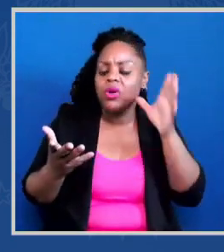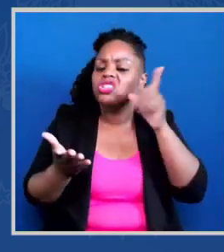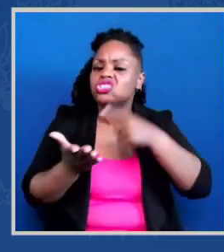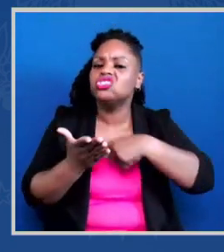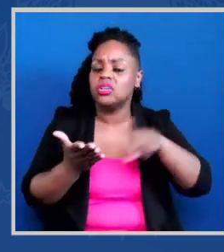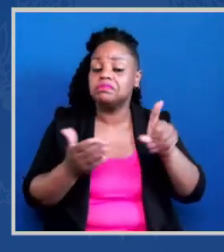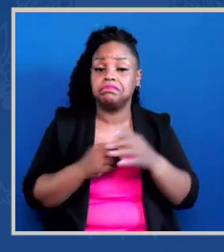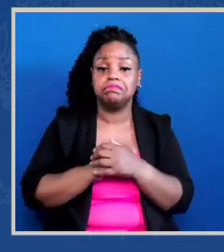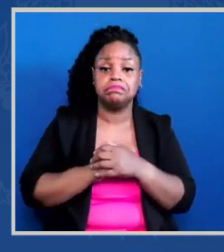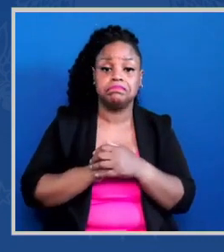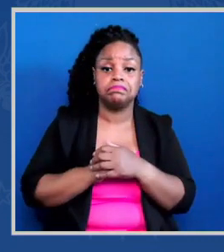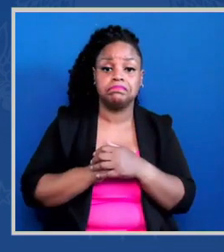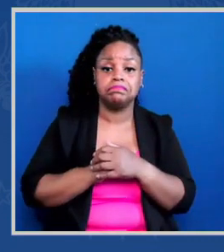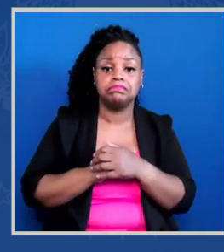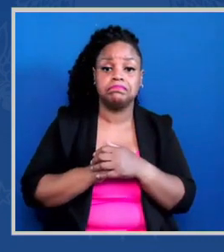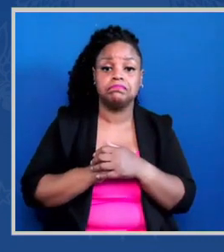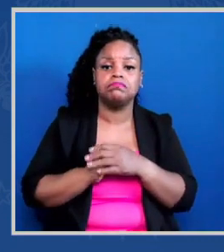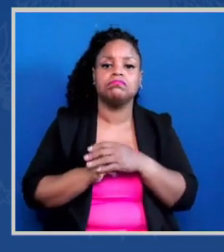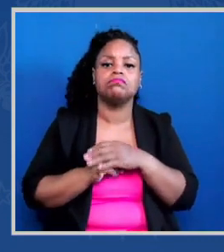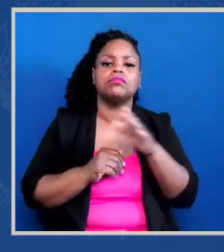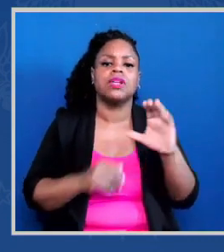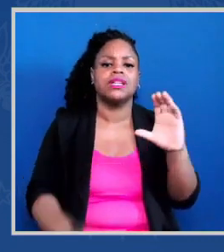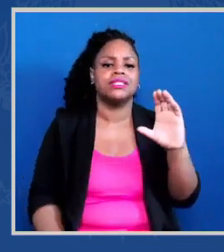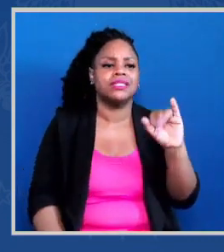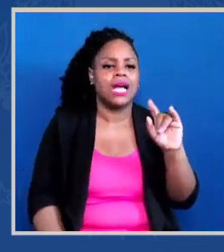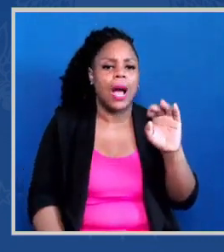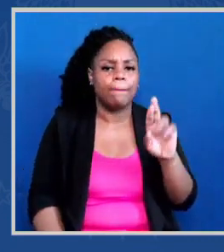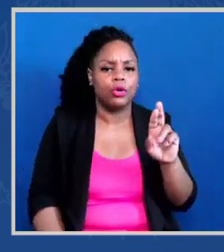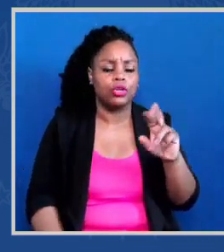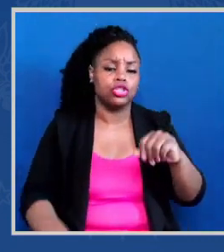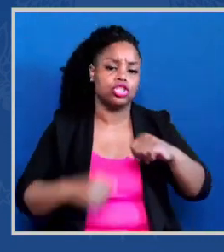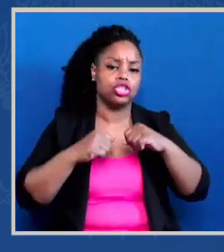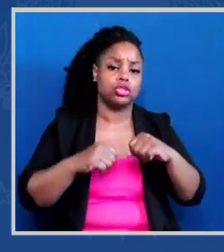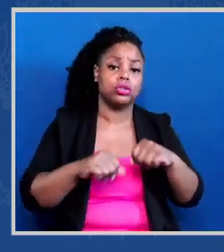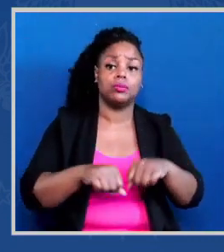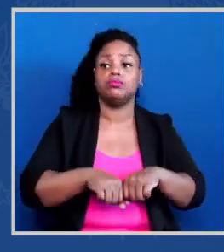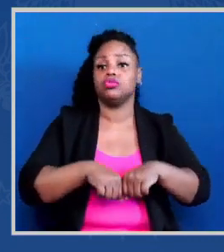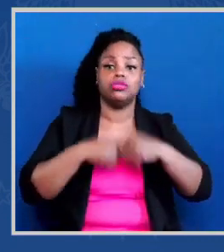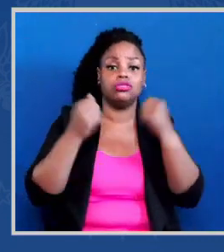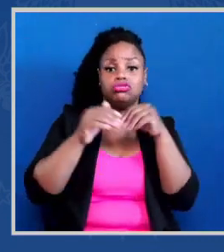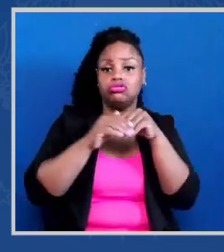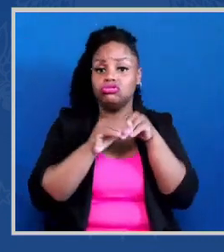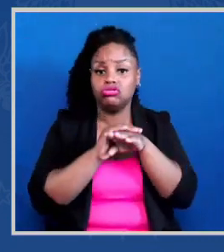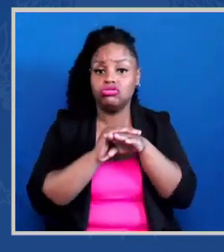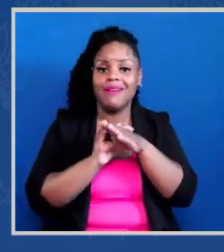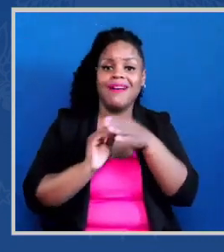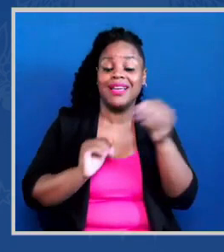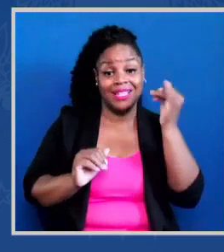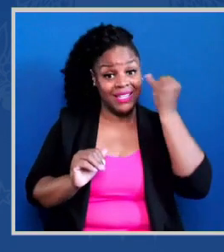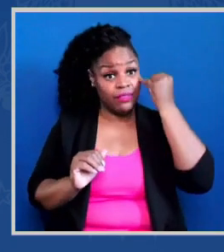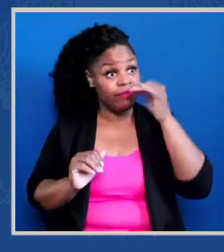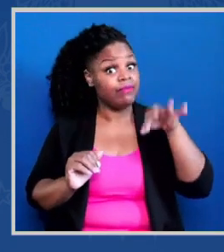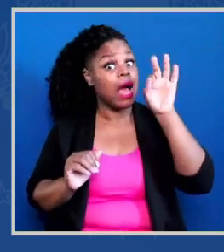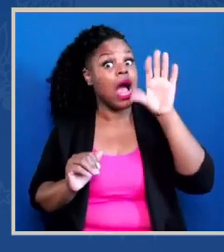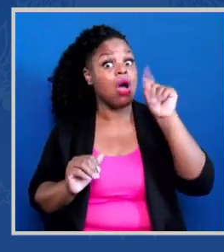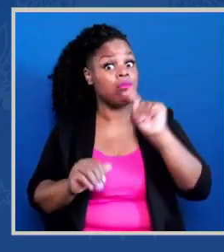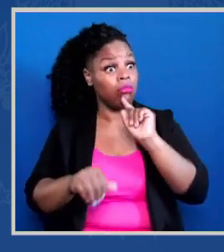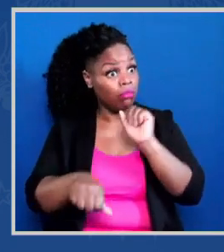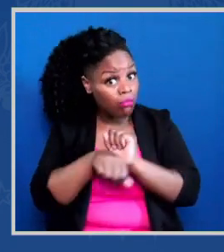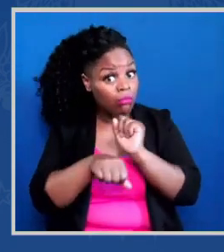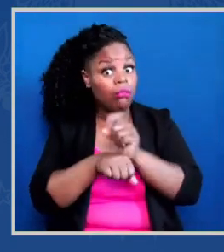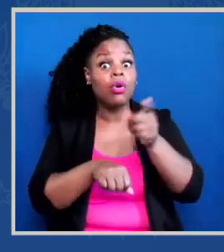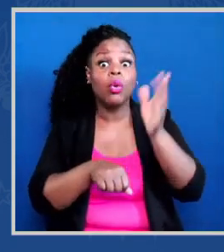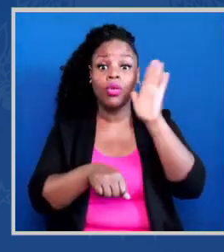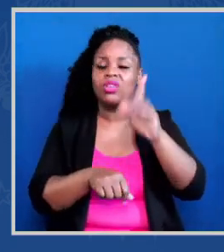the cybersecurity breach that occurred, et cetera. And if I did, I was going to respond. I did. I checked it out, so I